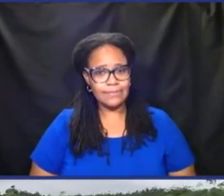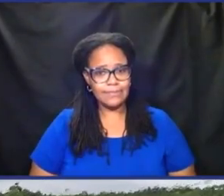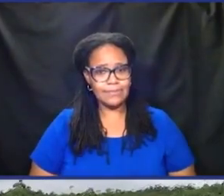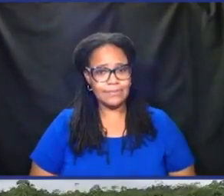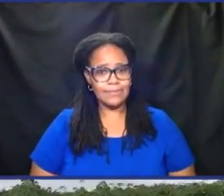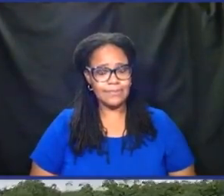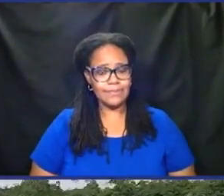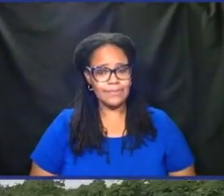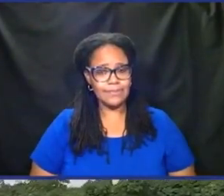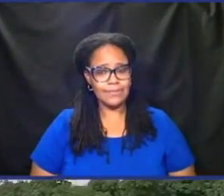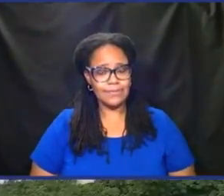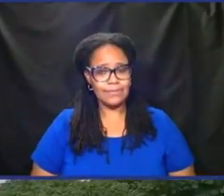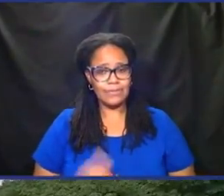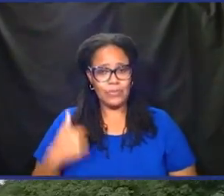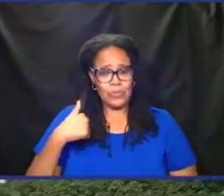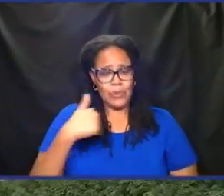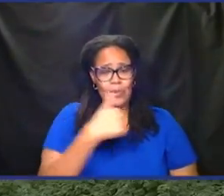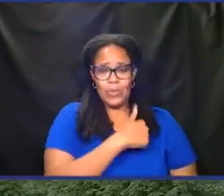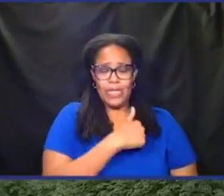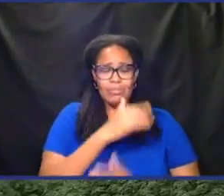We pray to God for change to come.